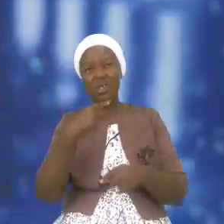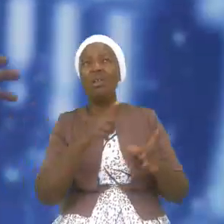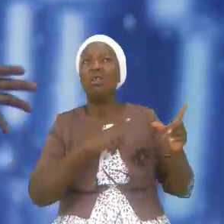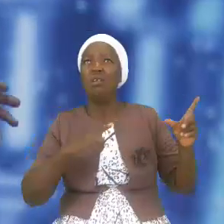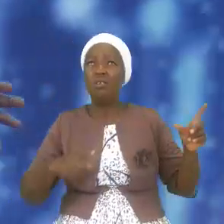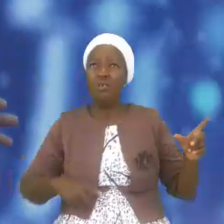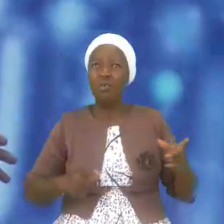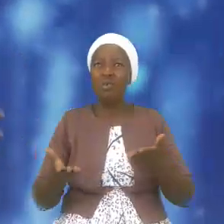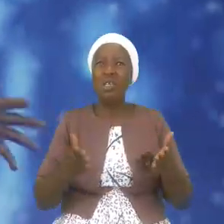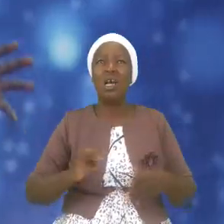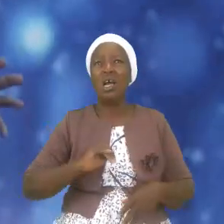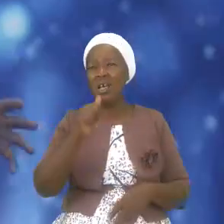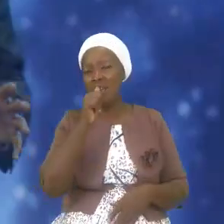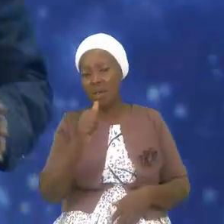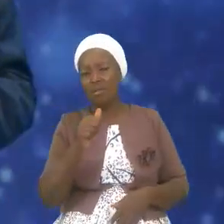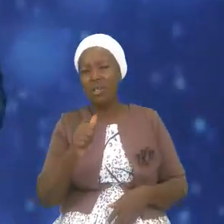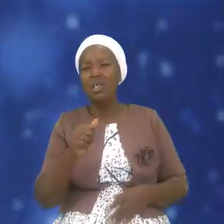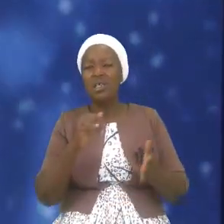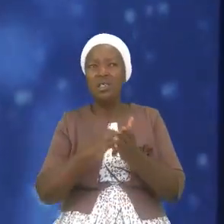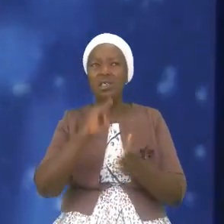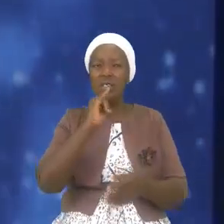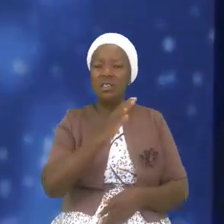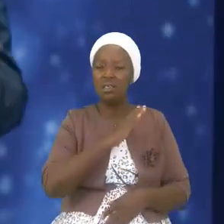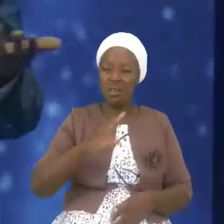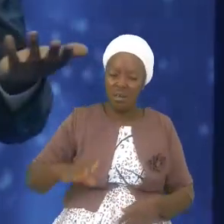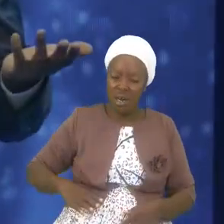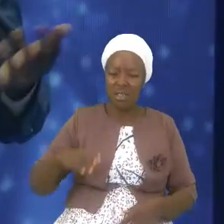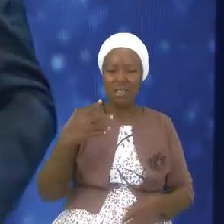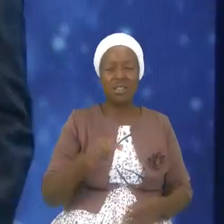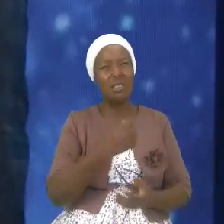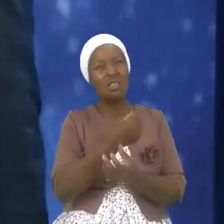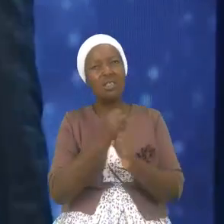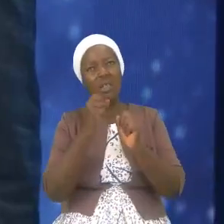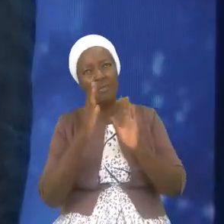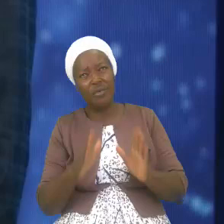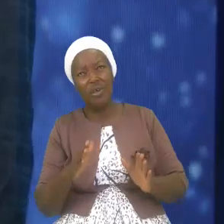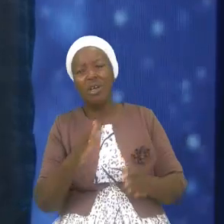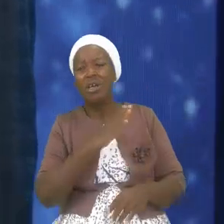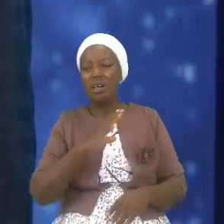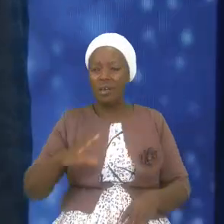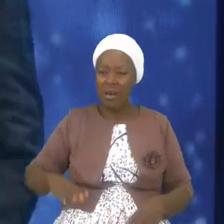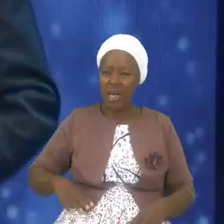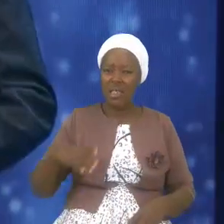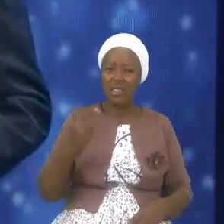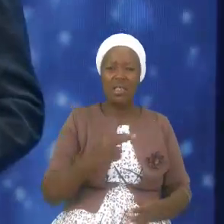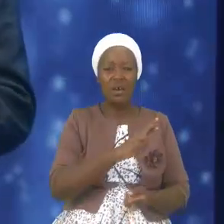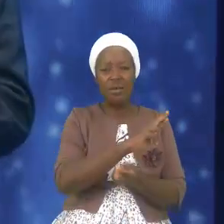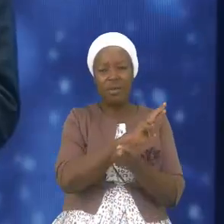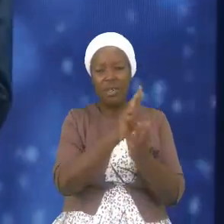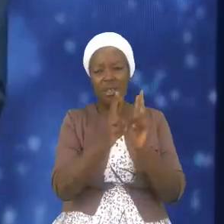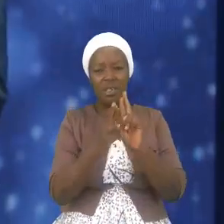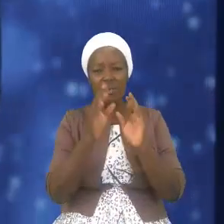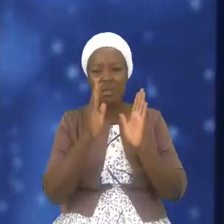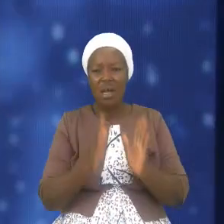the Savior, Christ the Redeemer, that makes you worthy. Raise up that hand. If you're raising up your